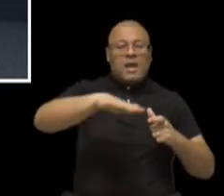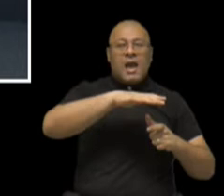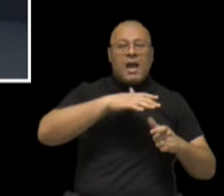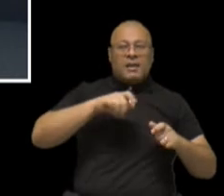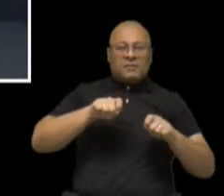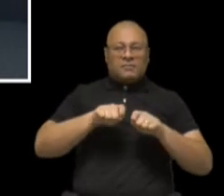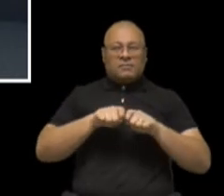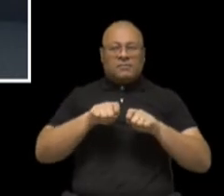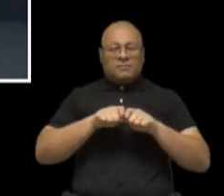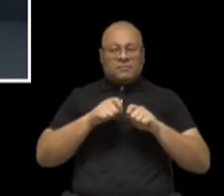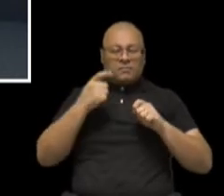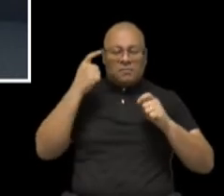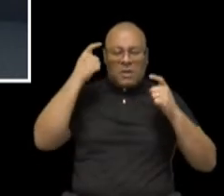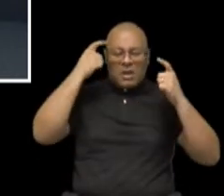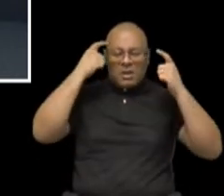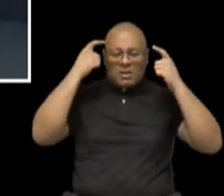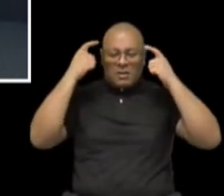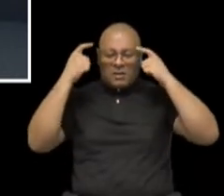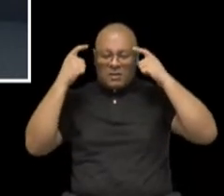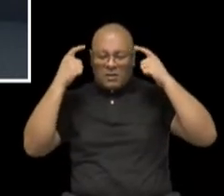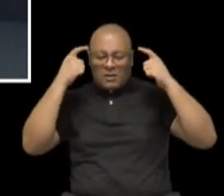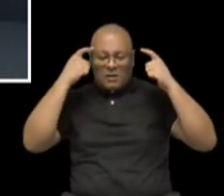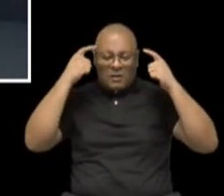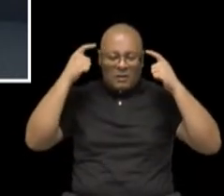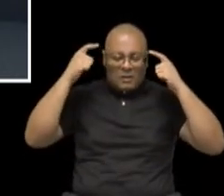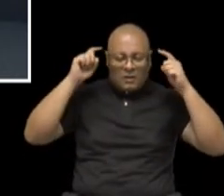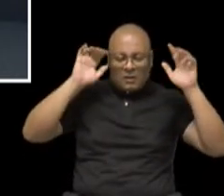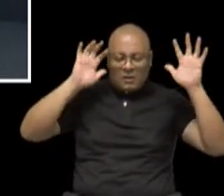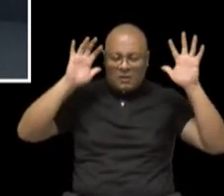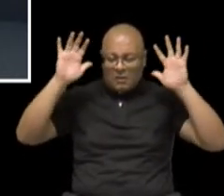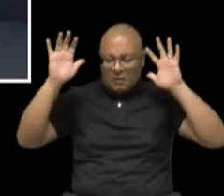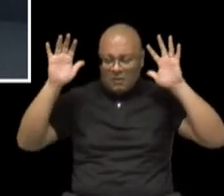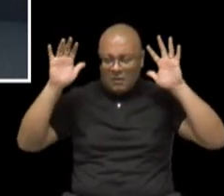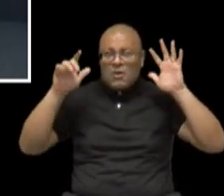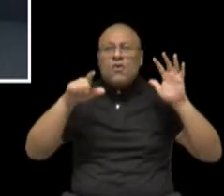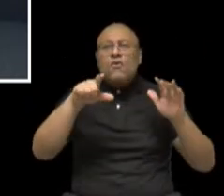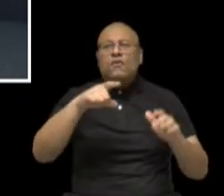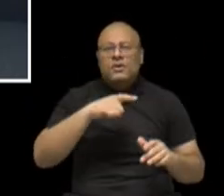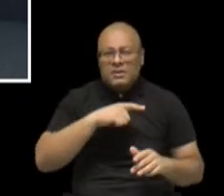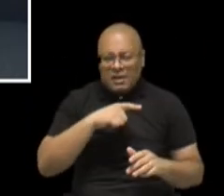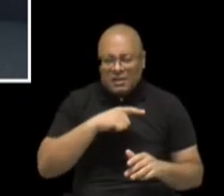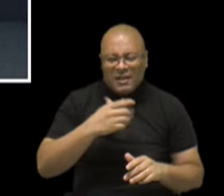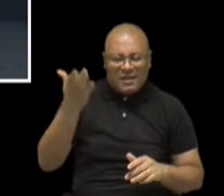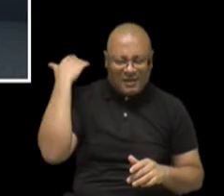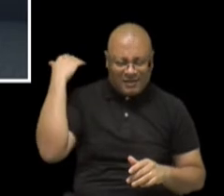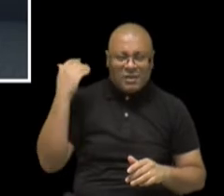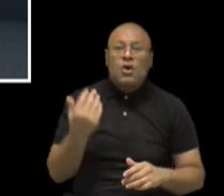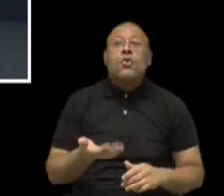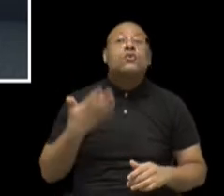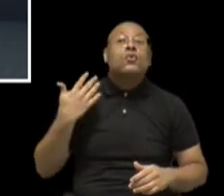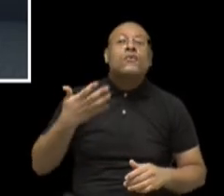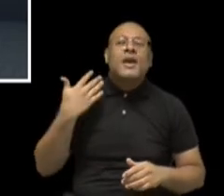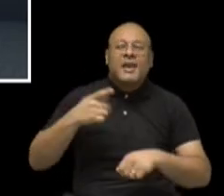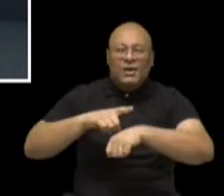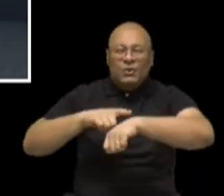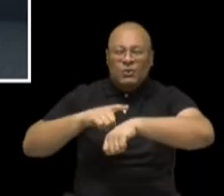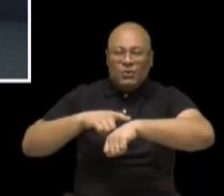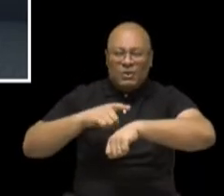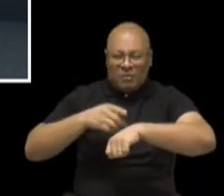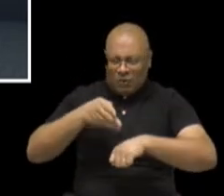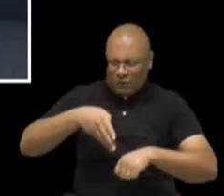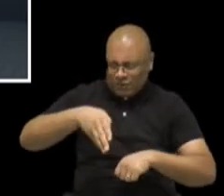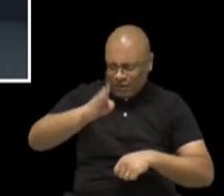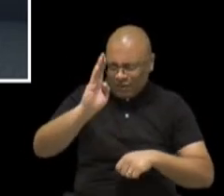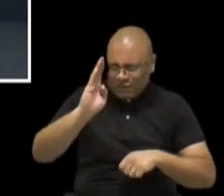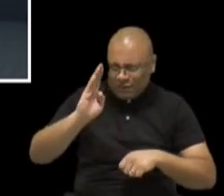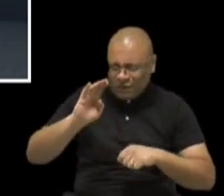see new things. So you had a little bit of summer, like traveling during summer. Where did you go that inspired